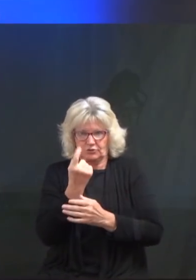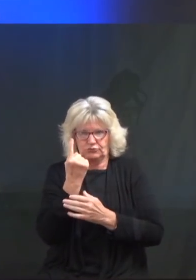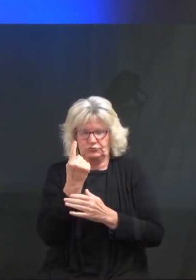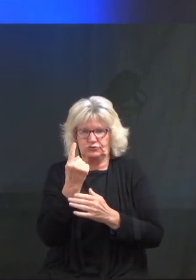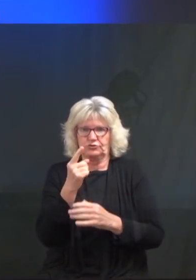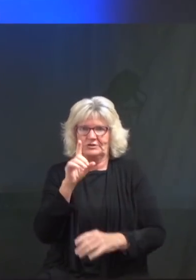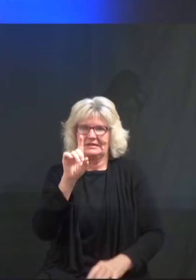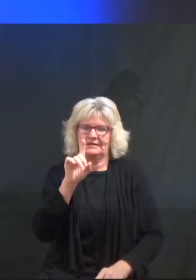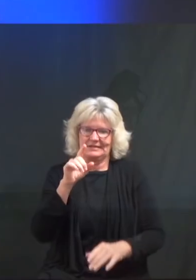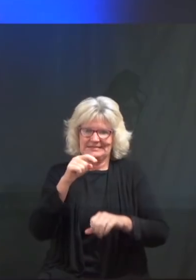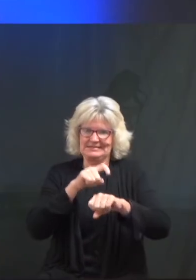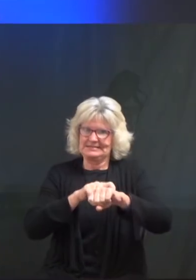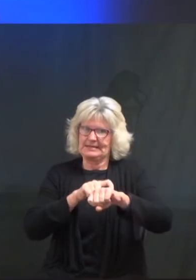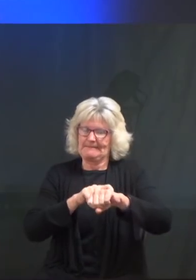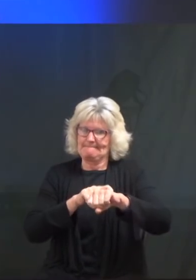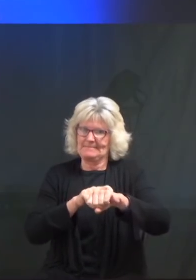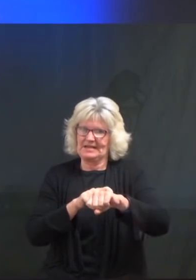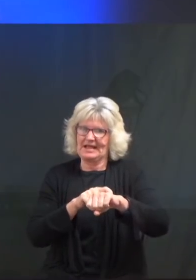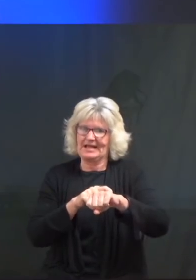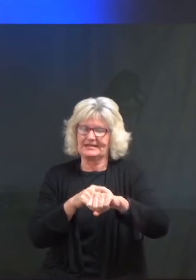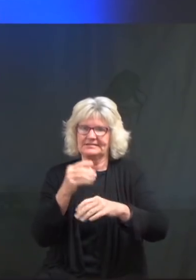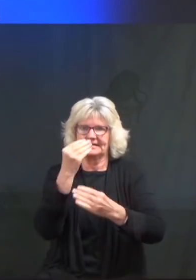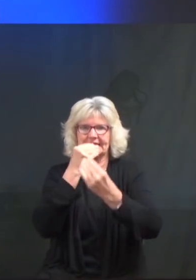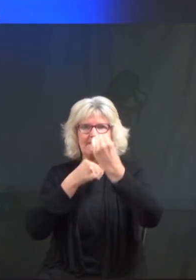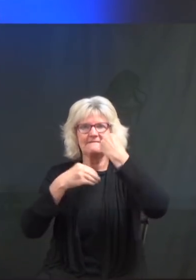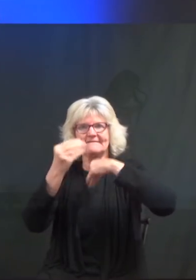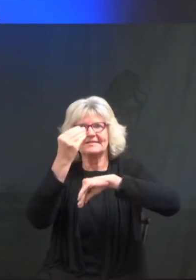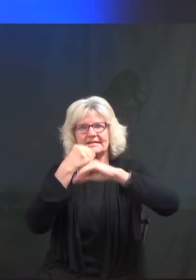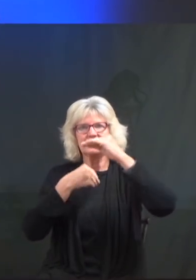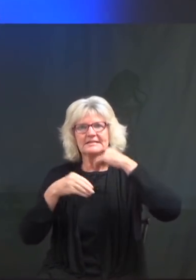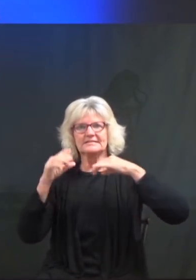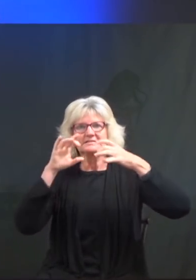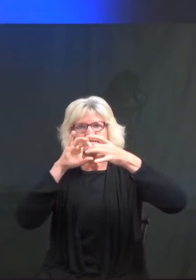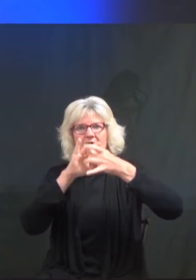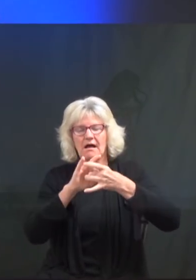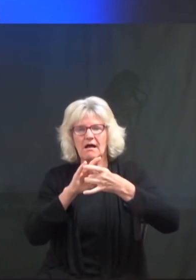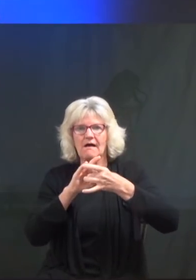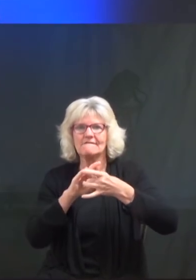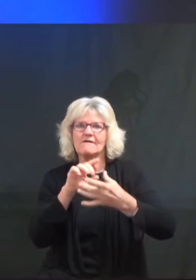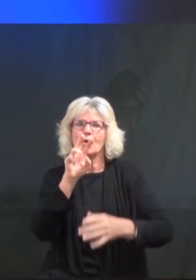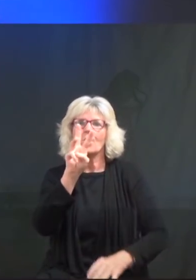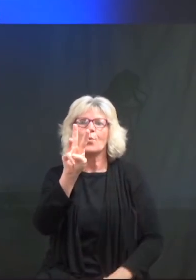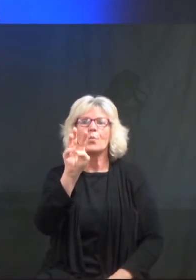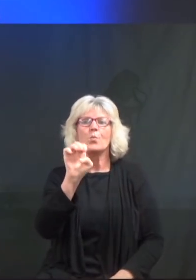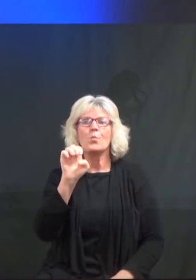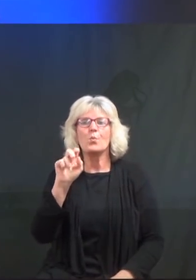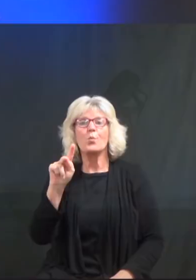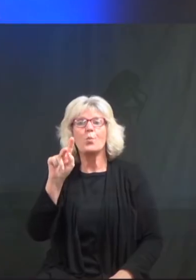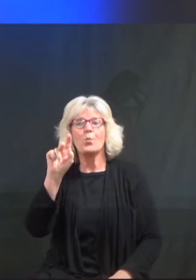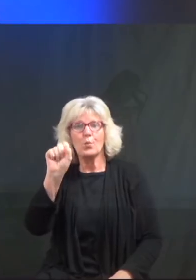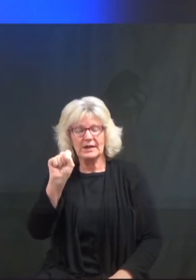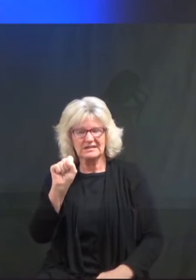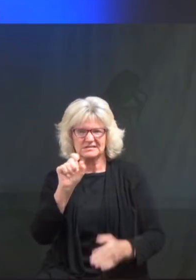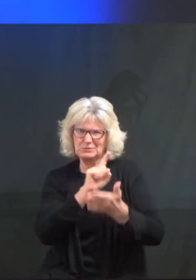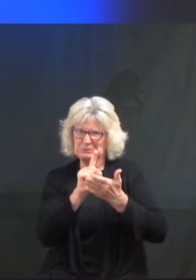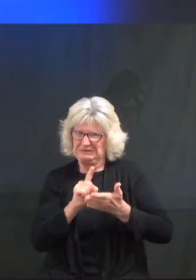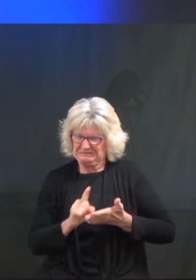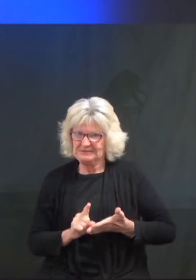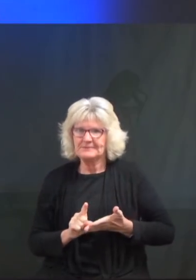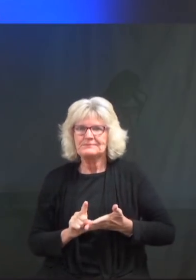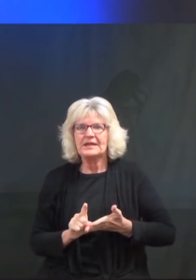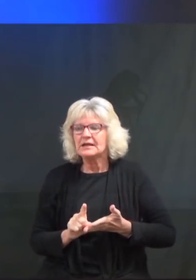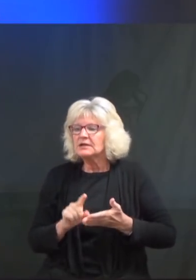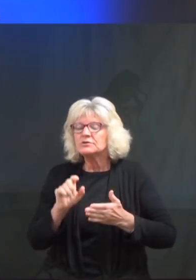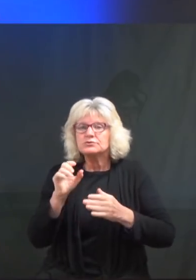or this term as the Feast of Weeks. In the Hebrew, it's Shavuot. In